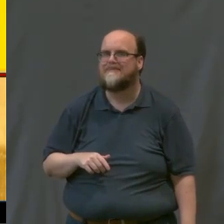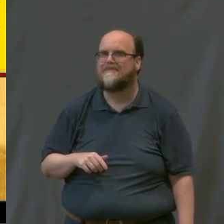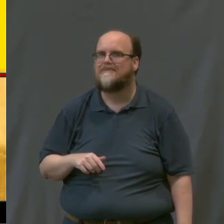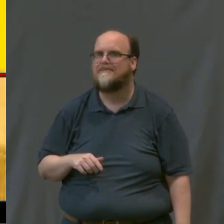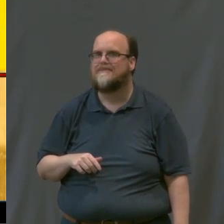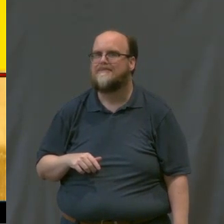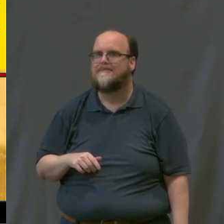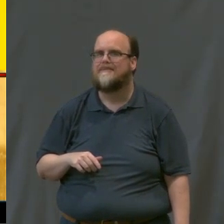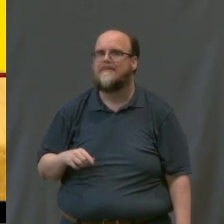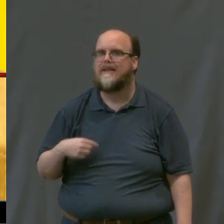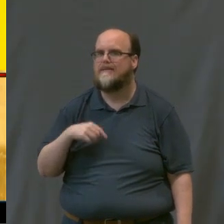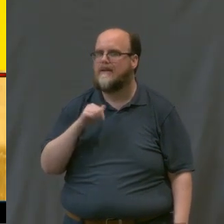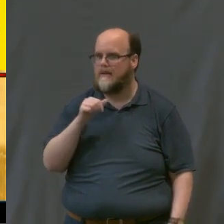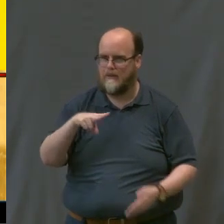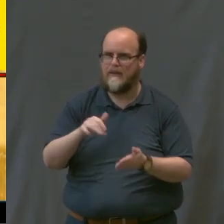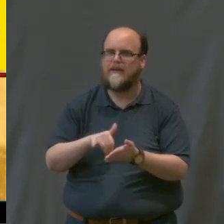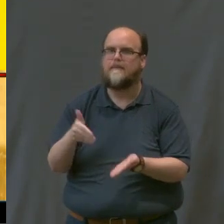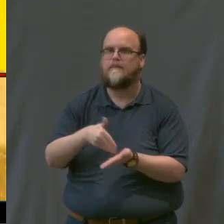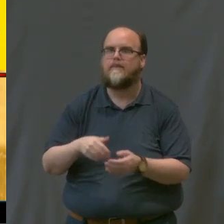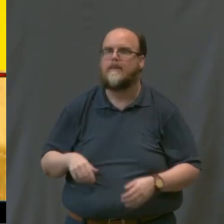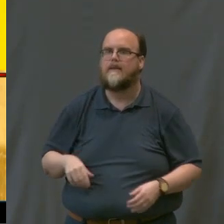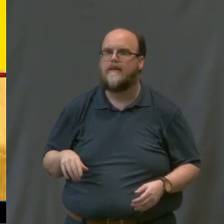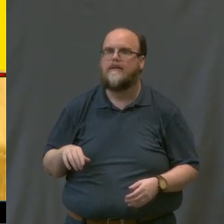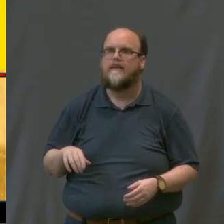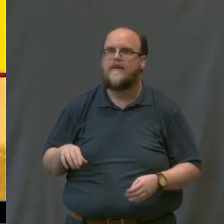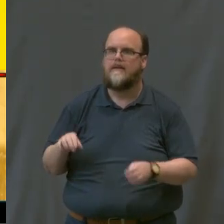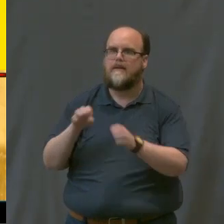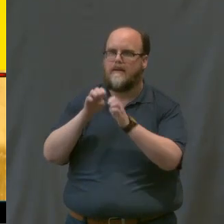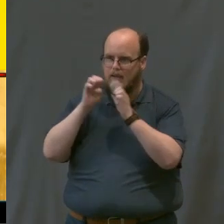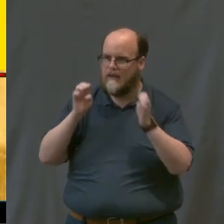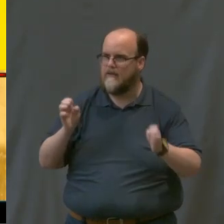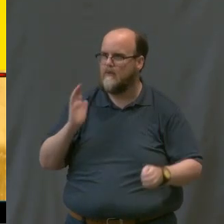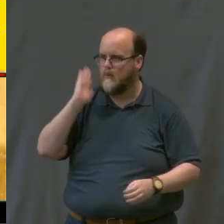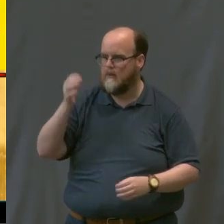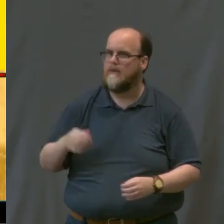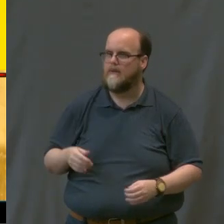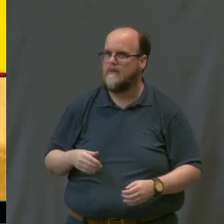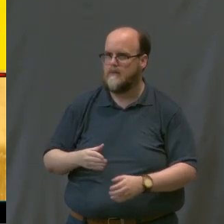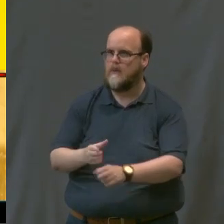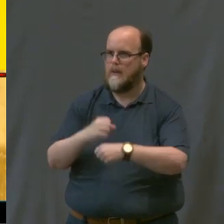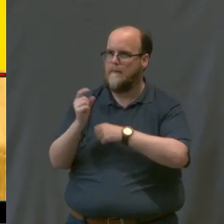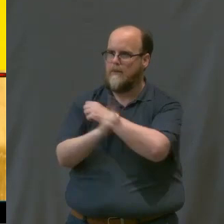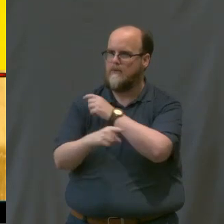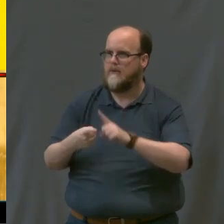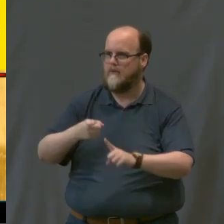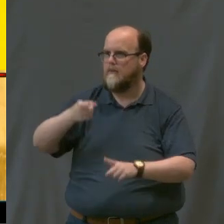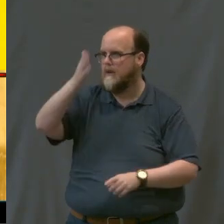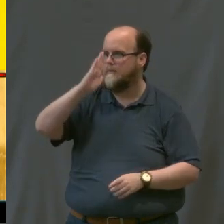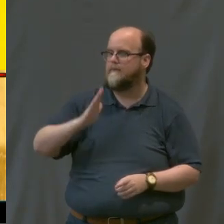I won't read. I'll read all that again. The sixth seal. Evil is going to receive God's wrath.